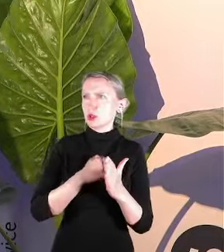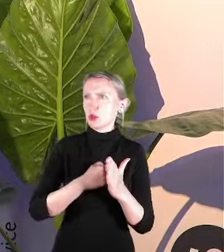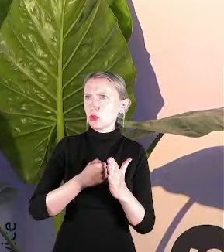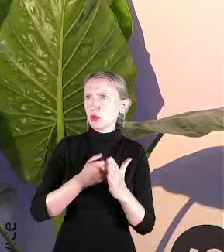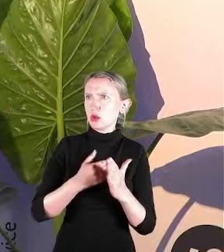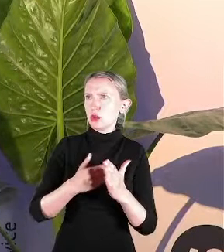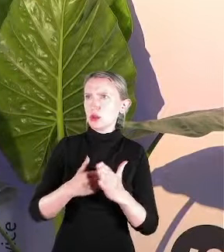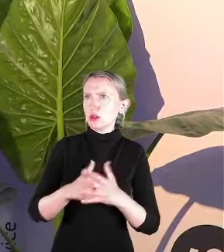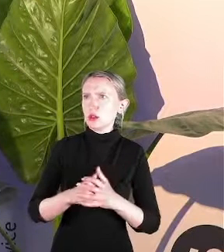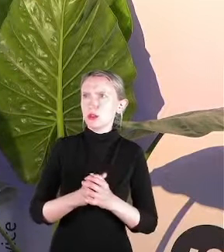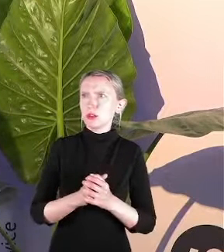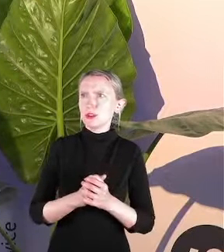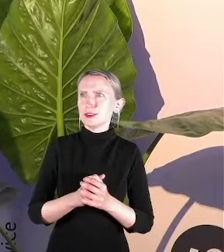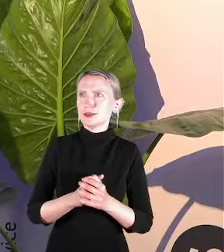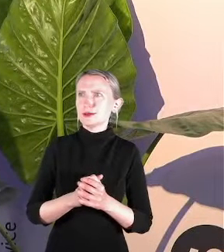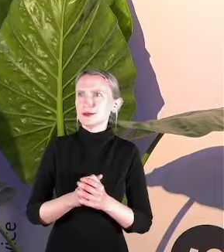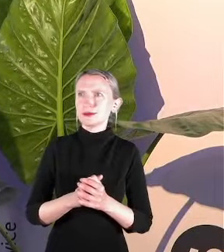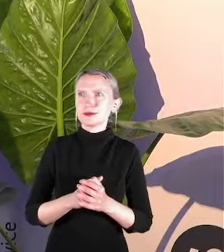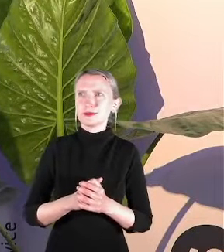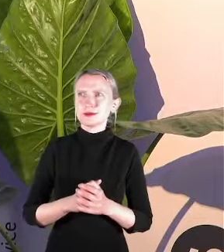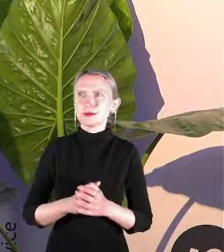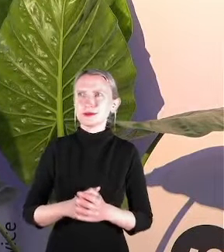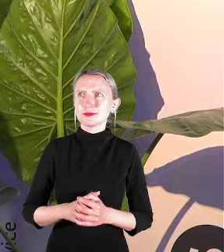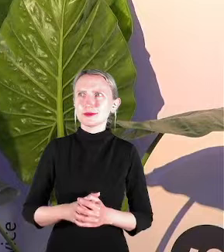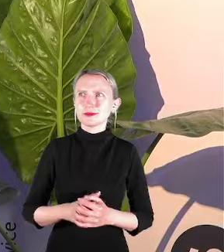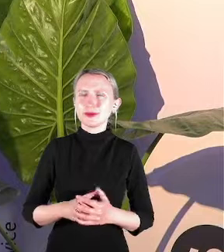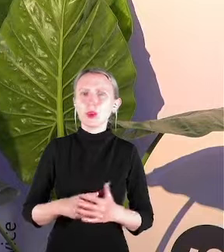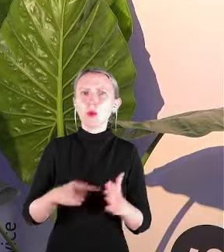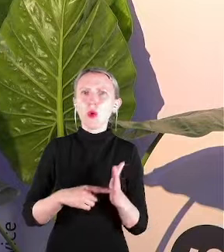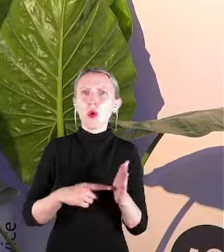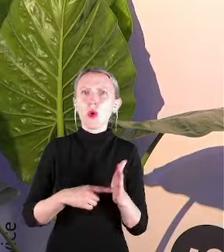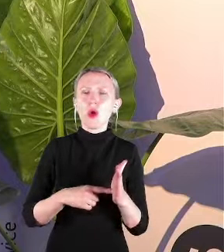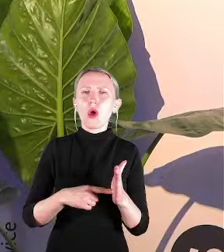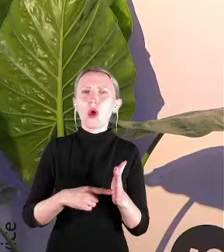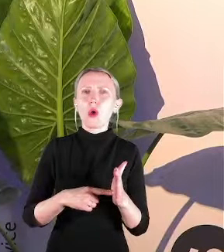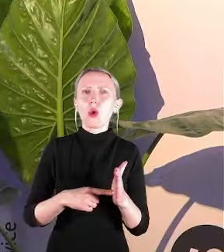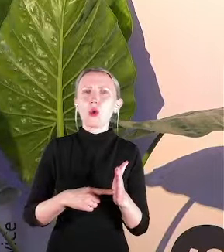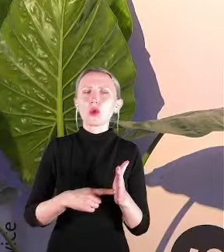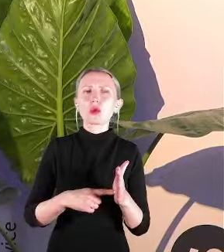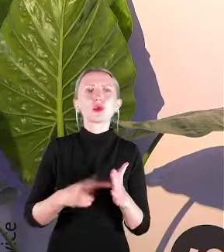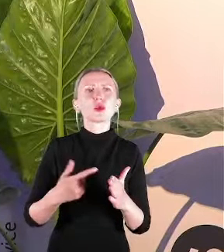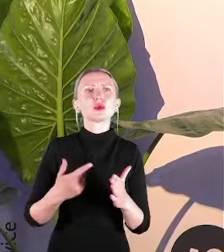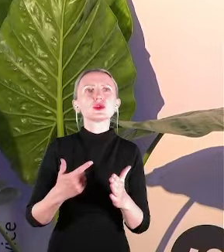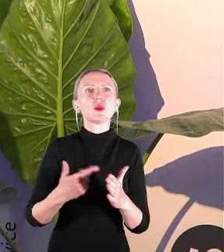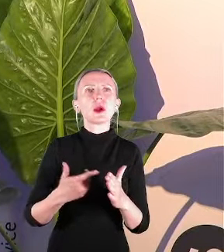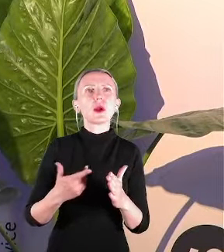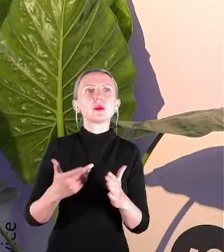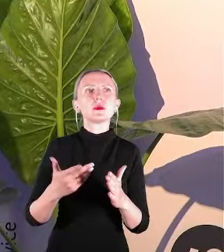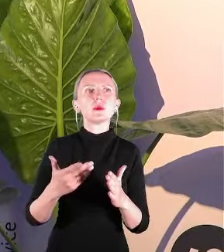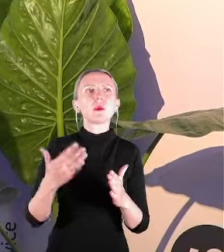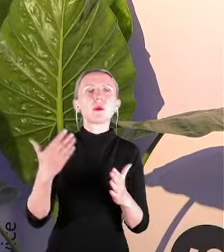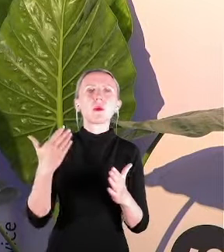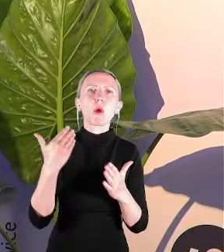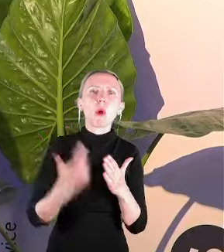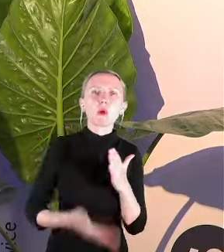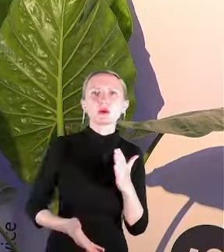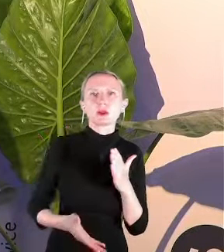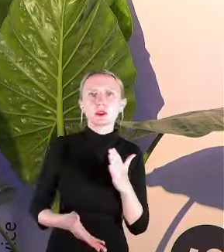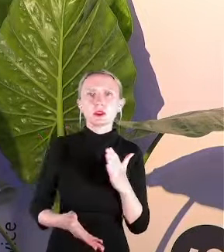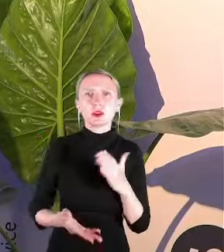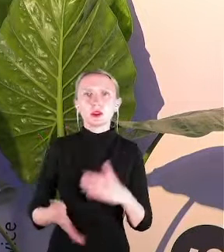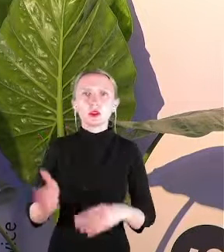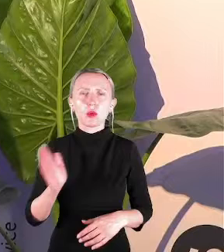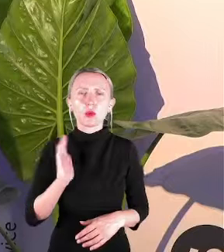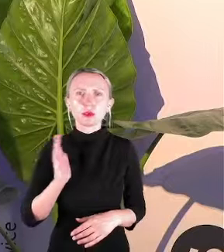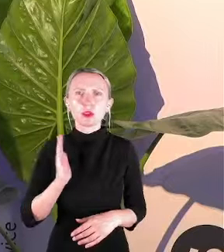give away some of their comfort? Because nowadays, you know, it's so comfortable to go online and order something